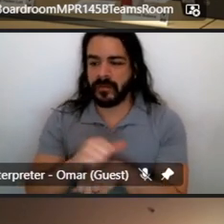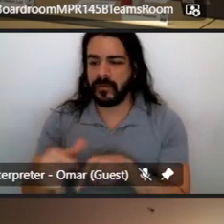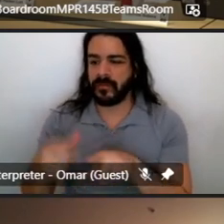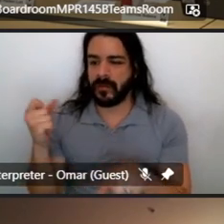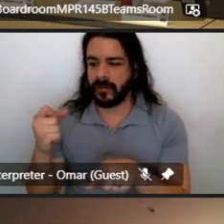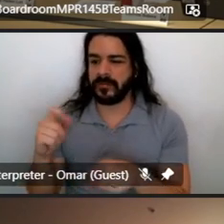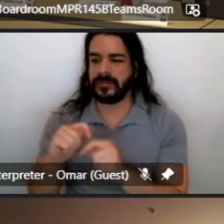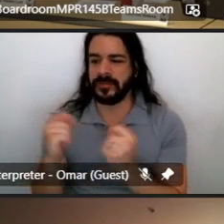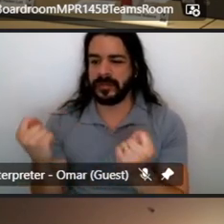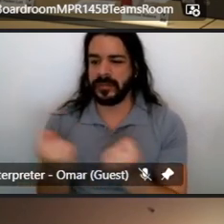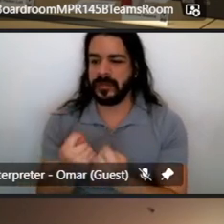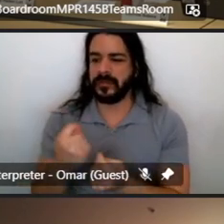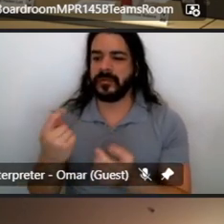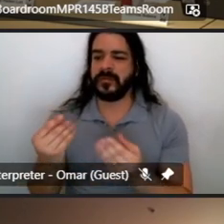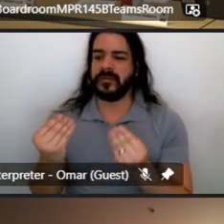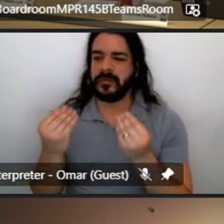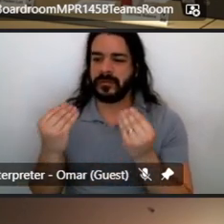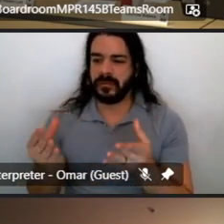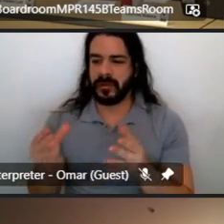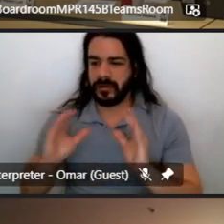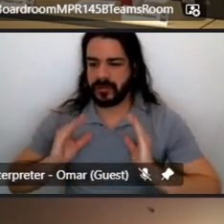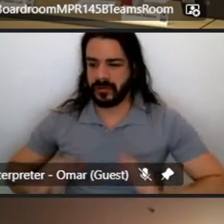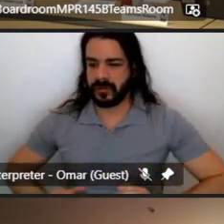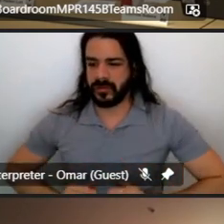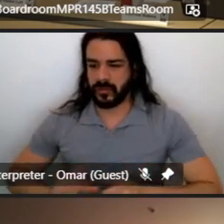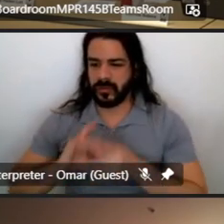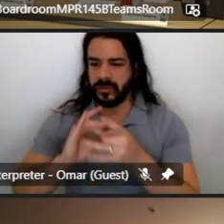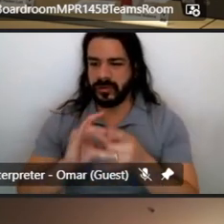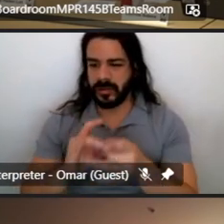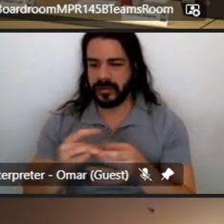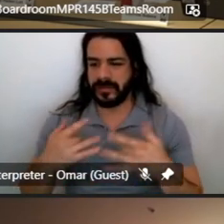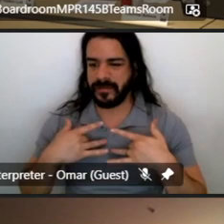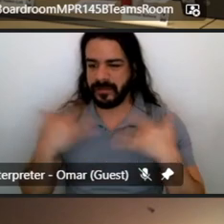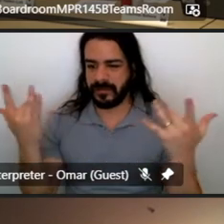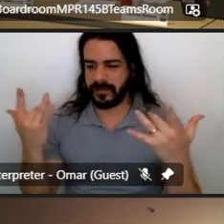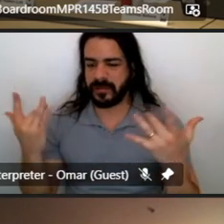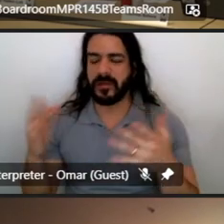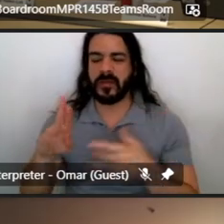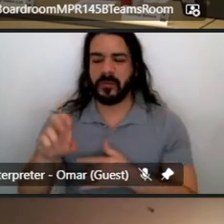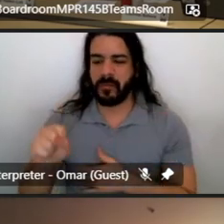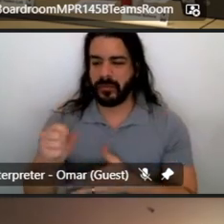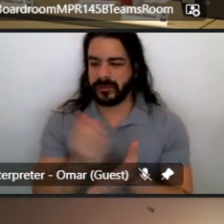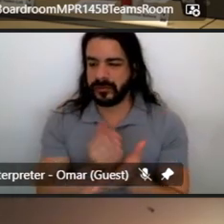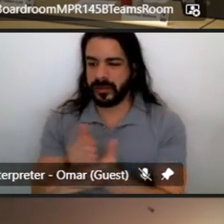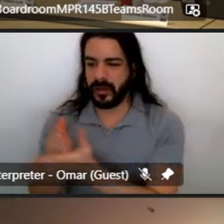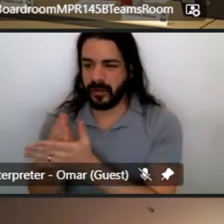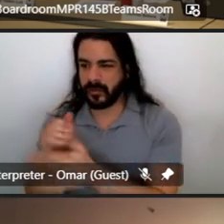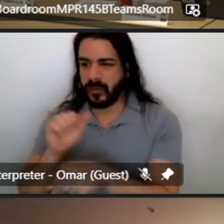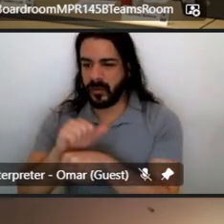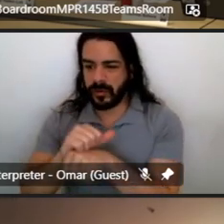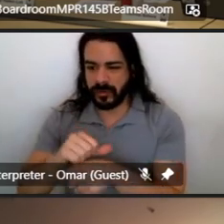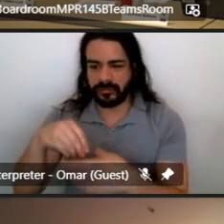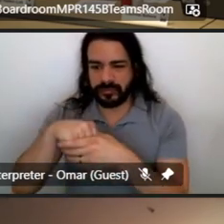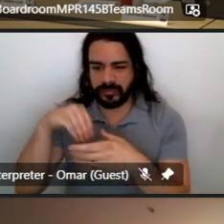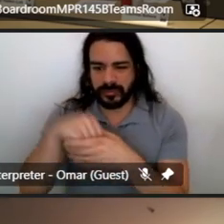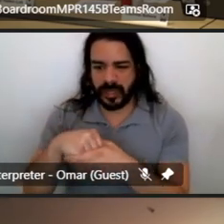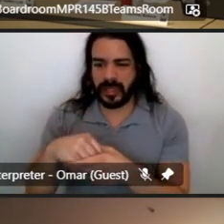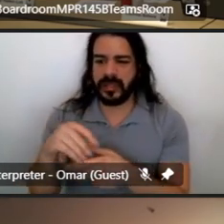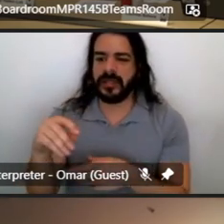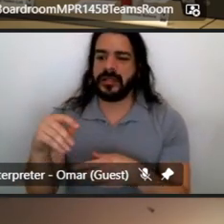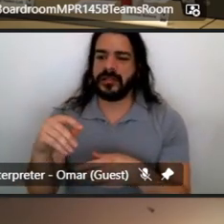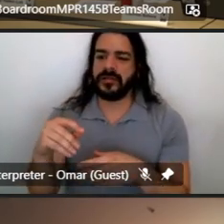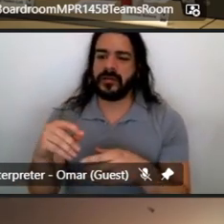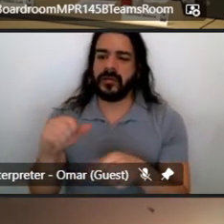budget process between a lot of customer engagement events out at stations and at bus stops, working internally with our teams